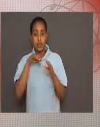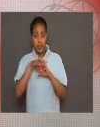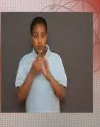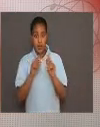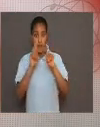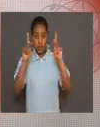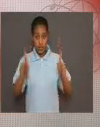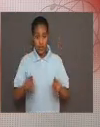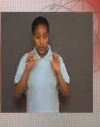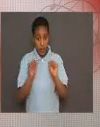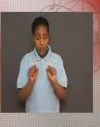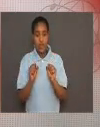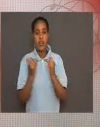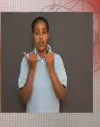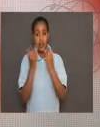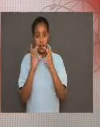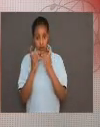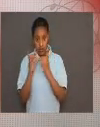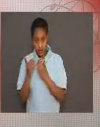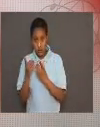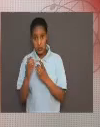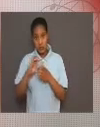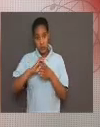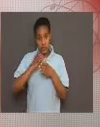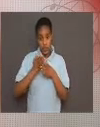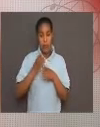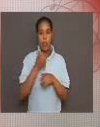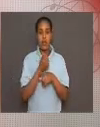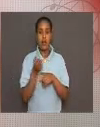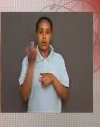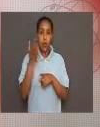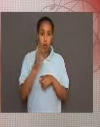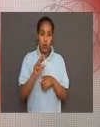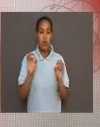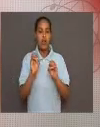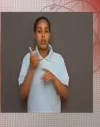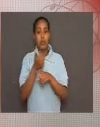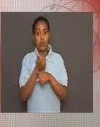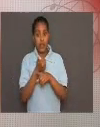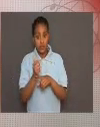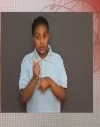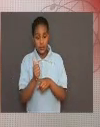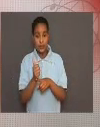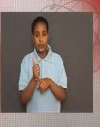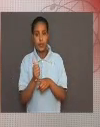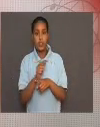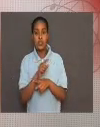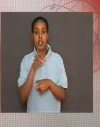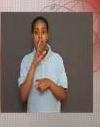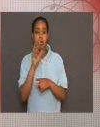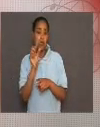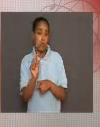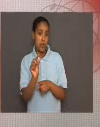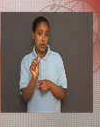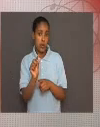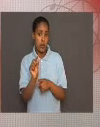table can be classified as either metals or non-metals, there are a